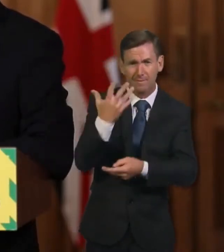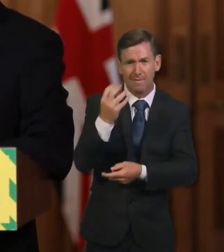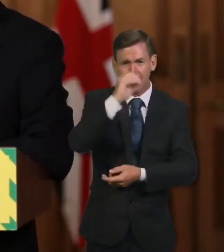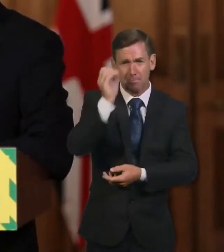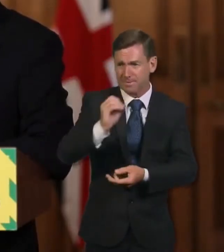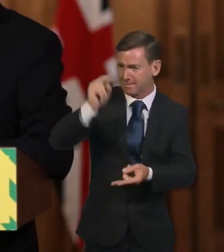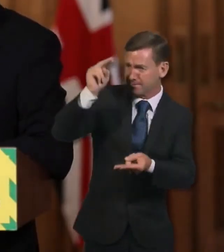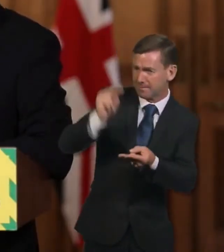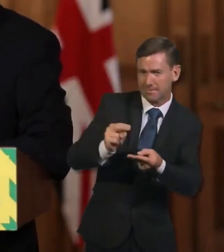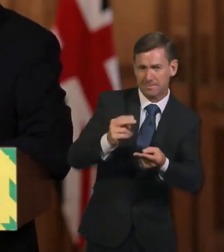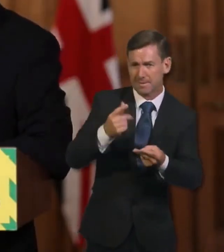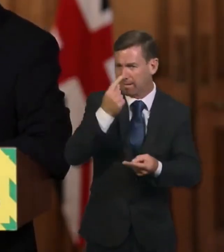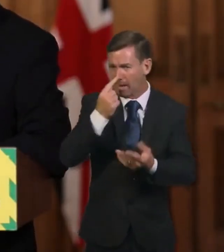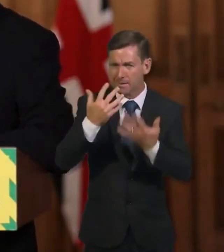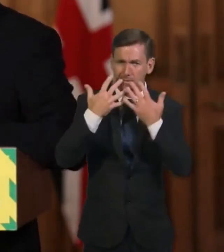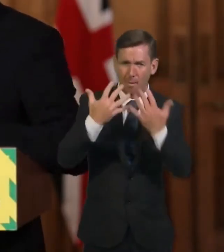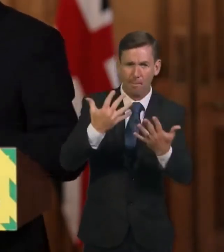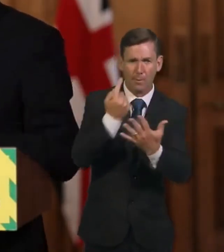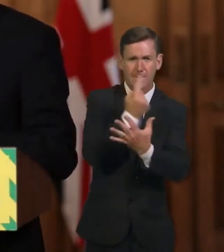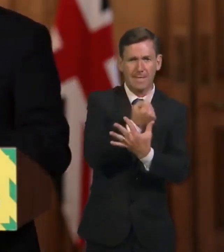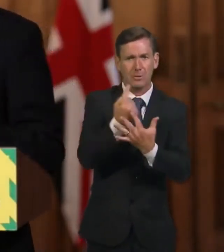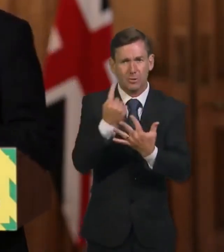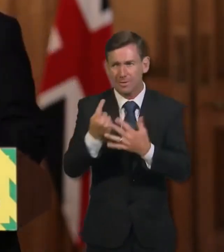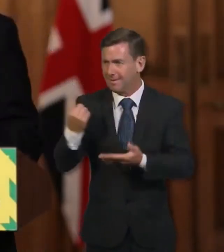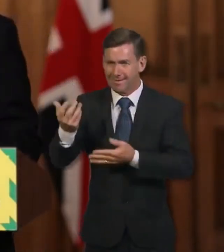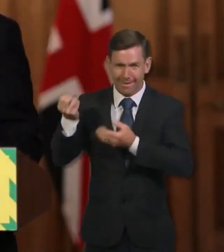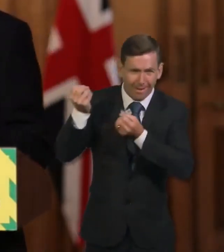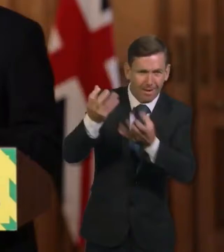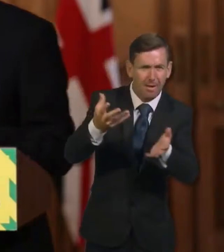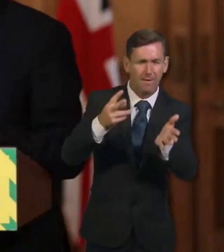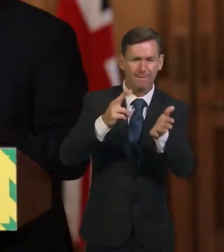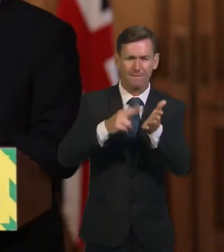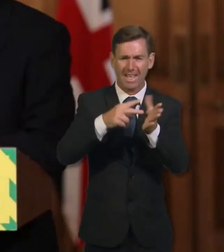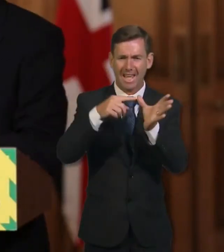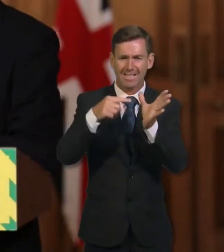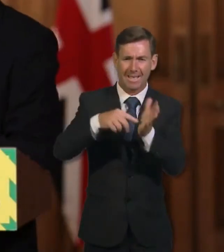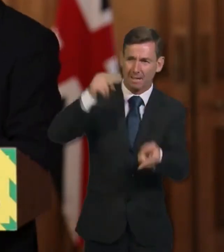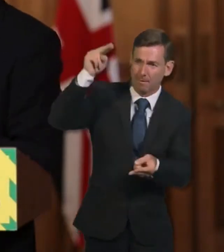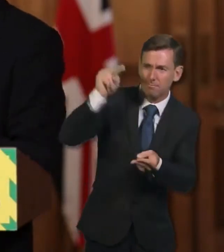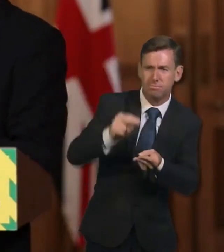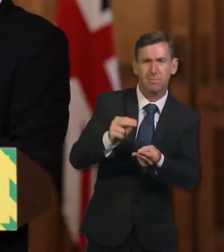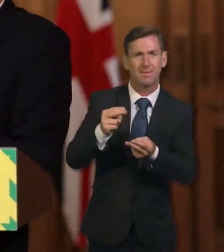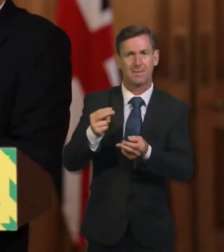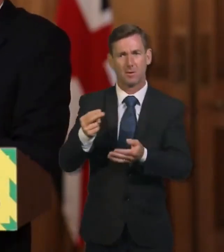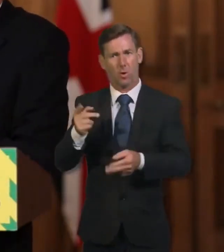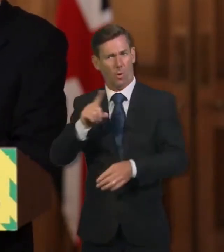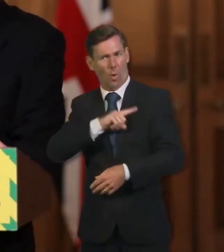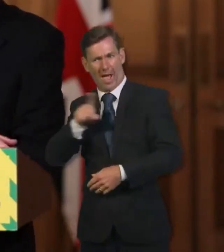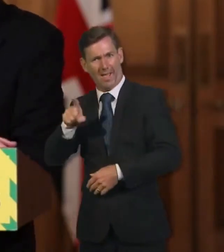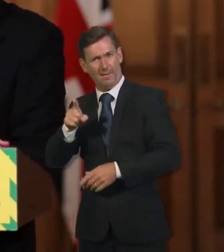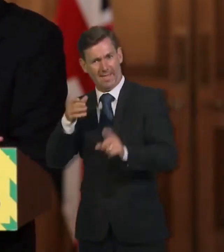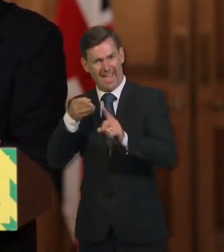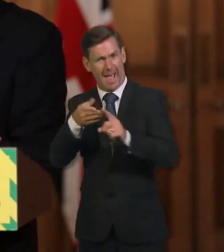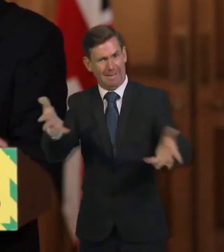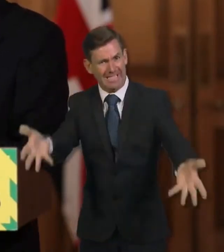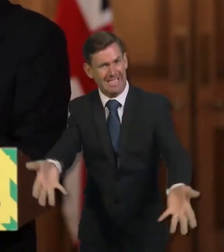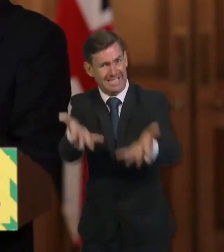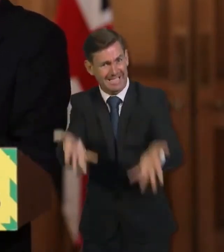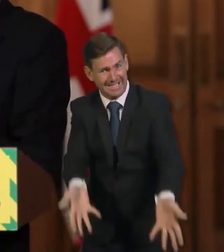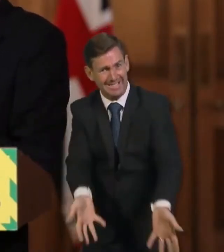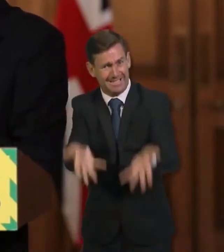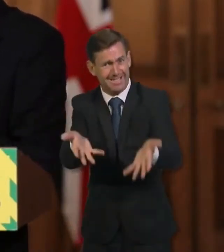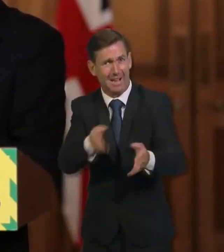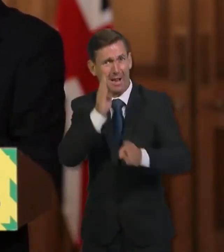relation to the VAT cuts. In relation to the over 75s, the government has been clear all along